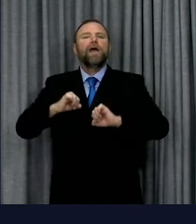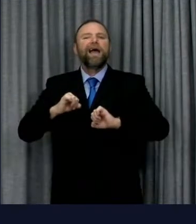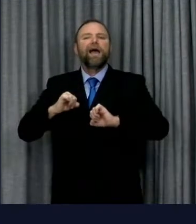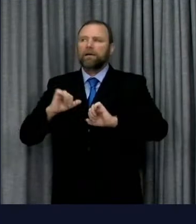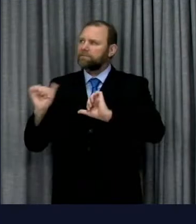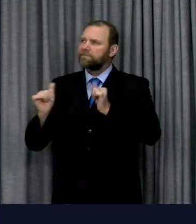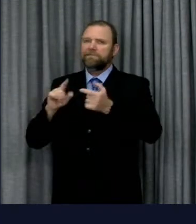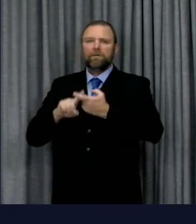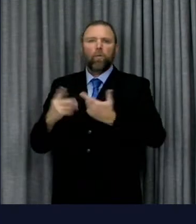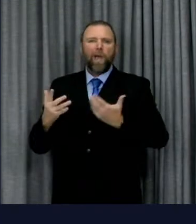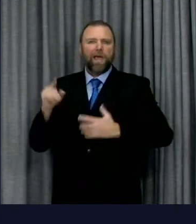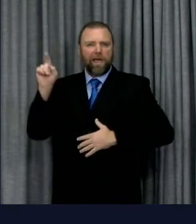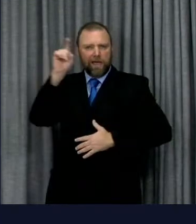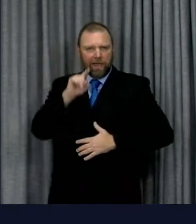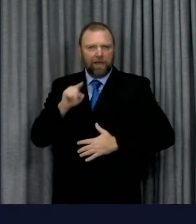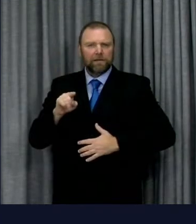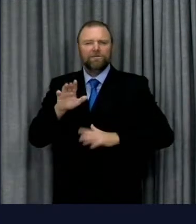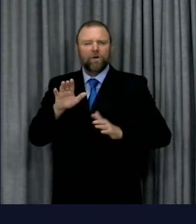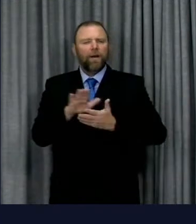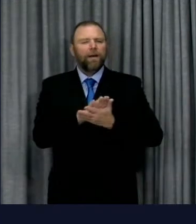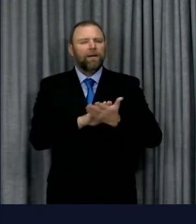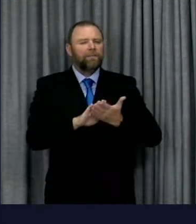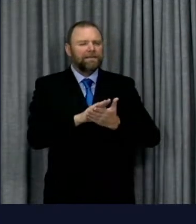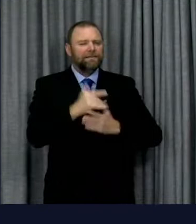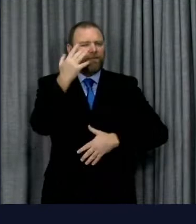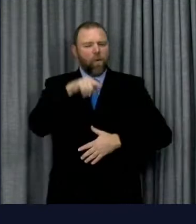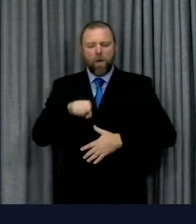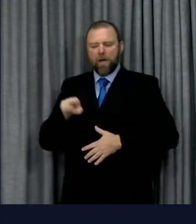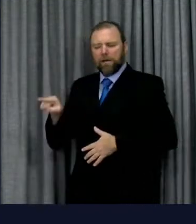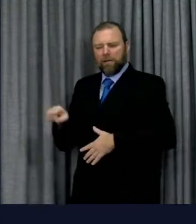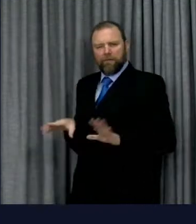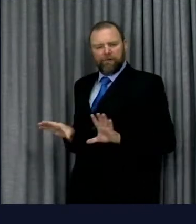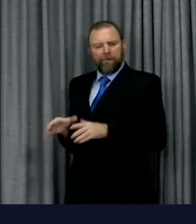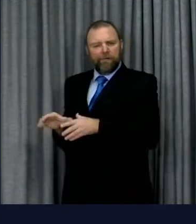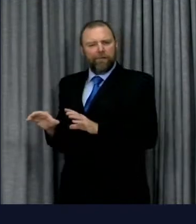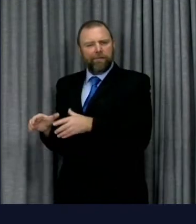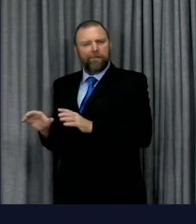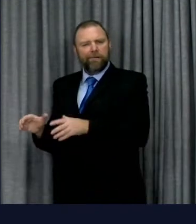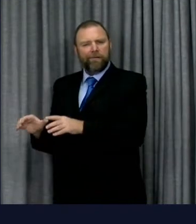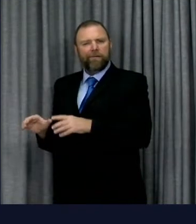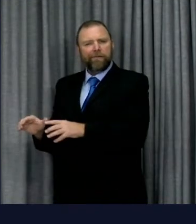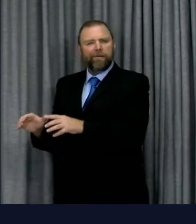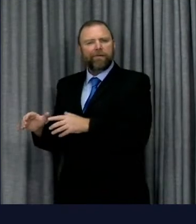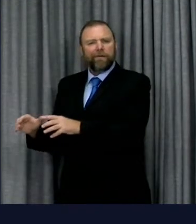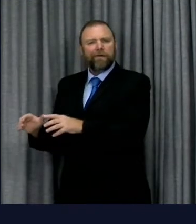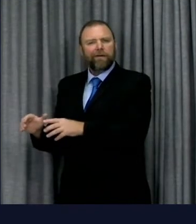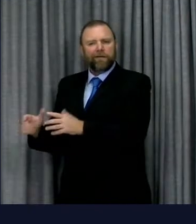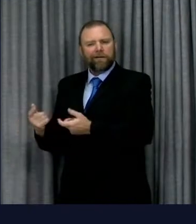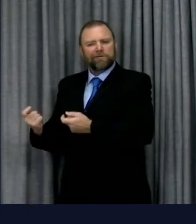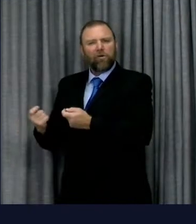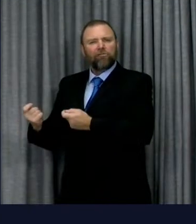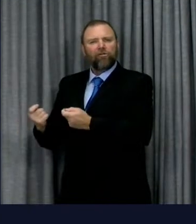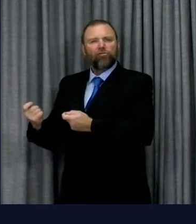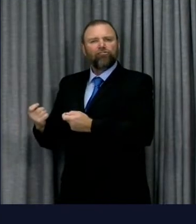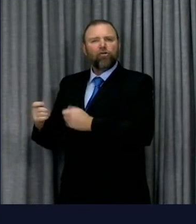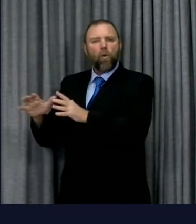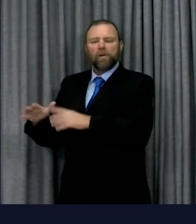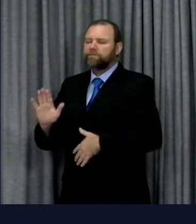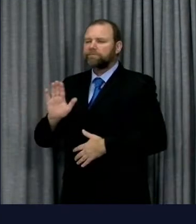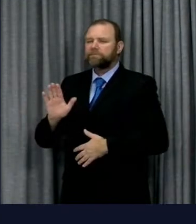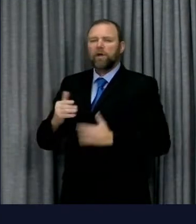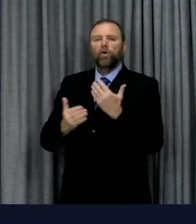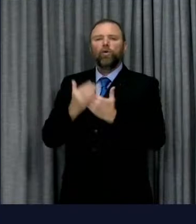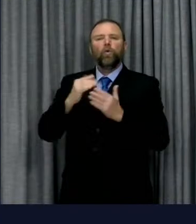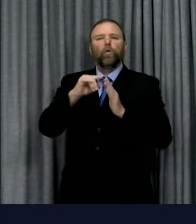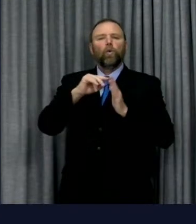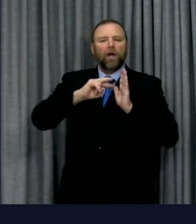of all the cards being, held in the hands and tucked close to the chest of the UK government, the new